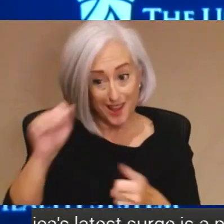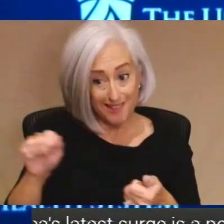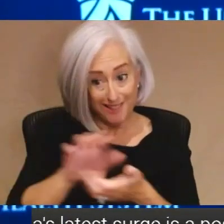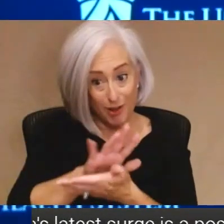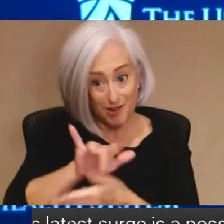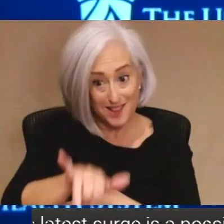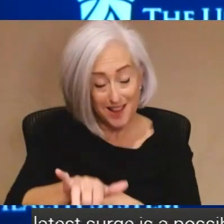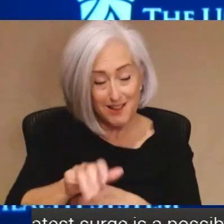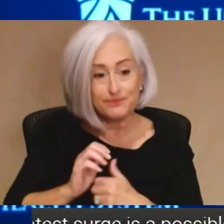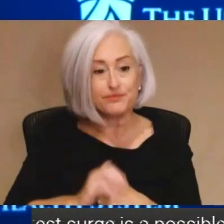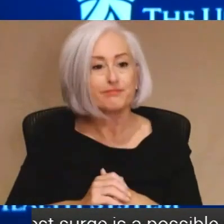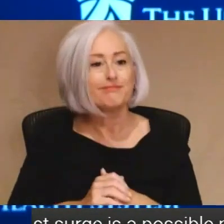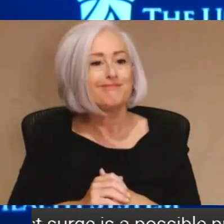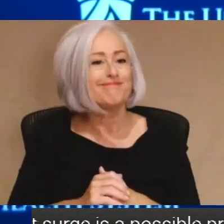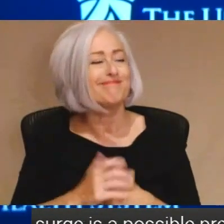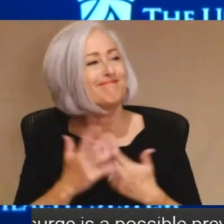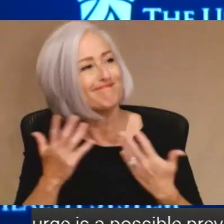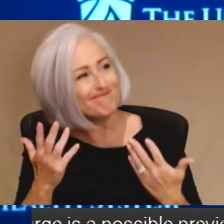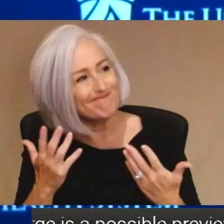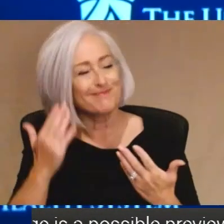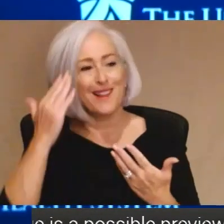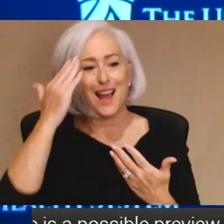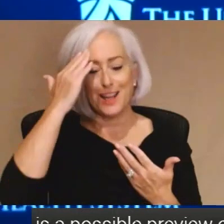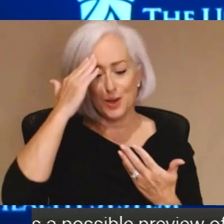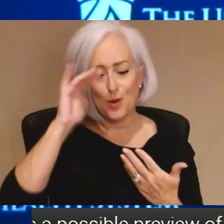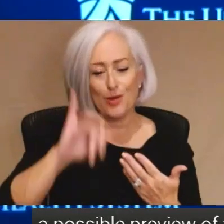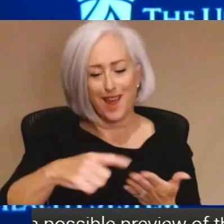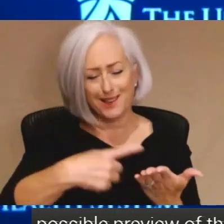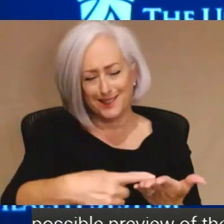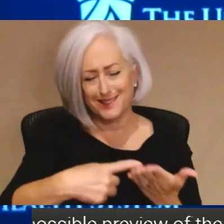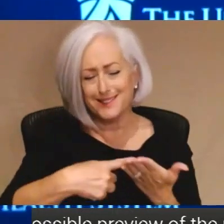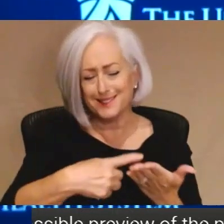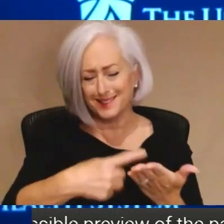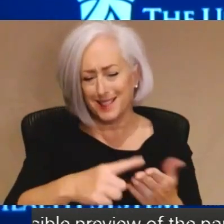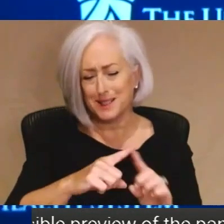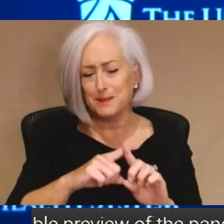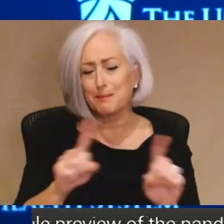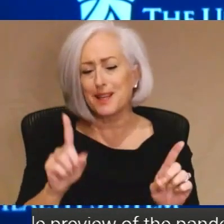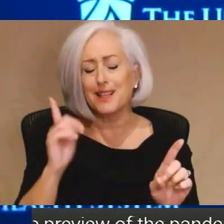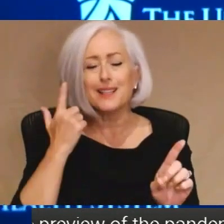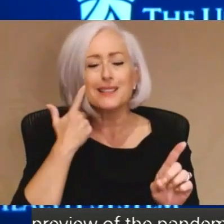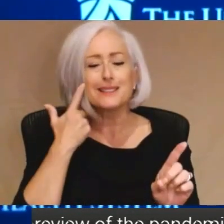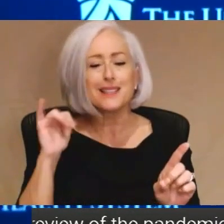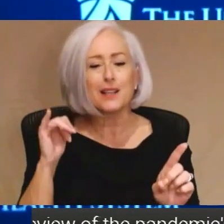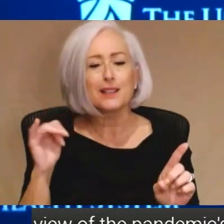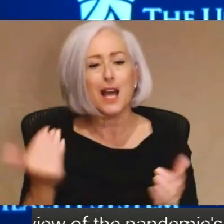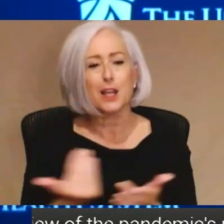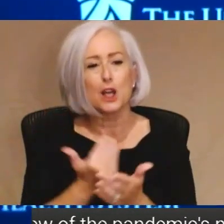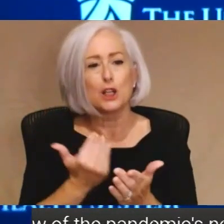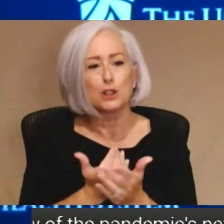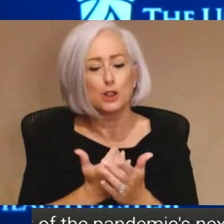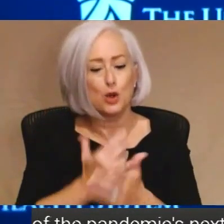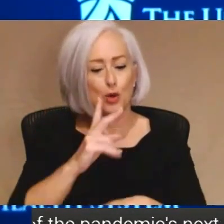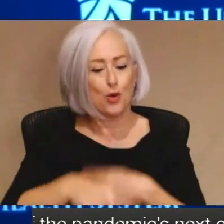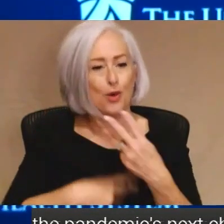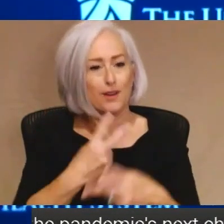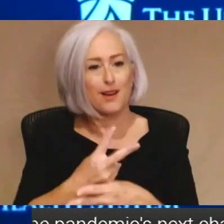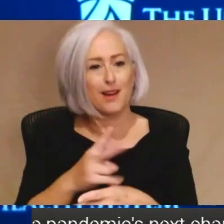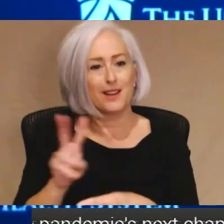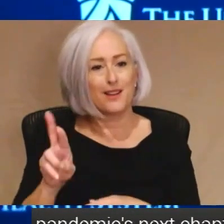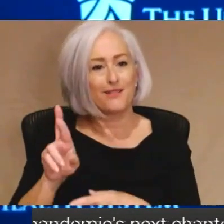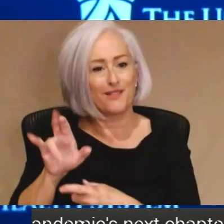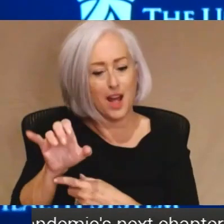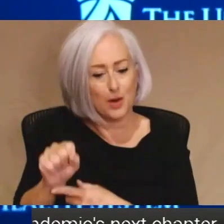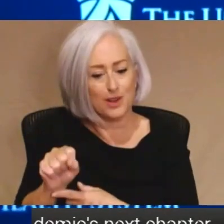I know that's being discussed. I really think this sounds much more like a new version of a virus, kind of like the coronavirus leading